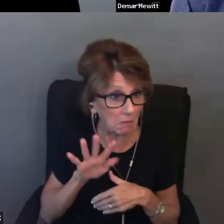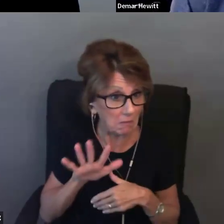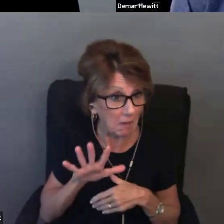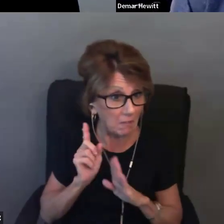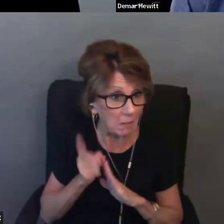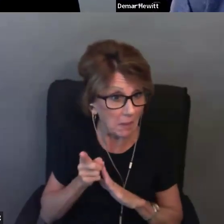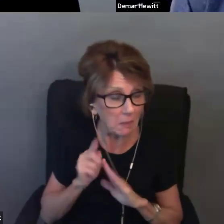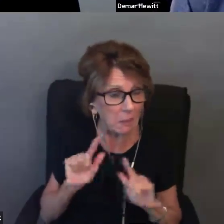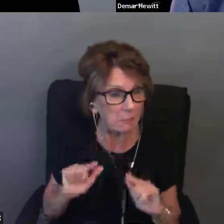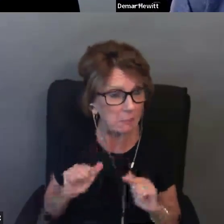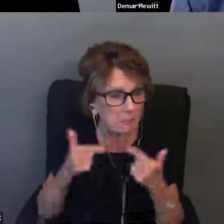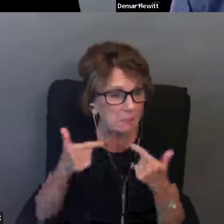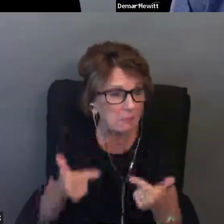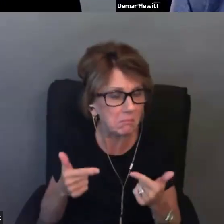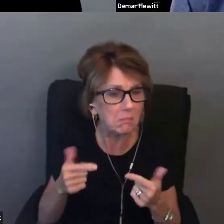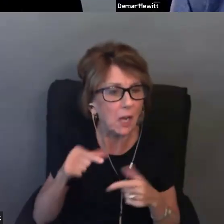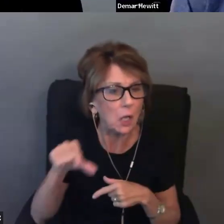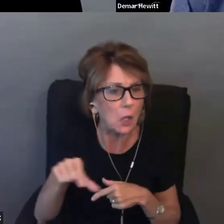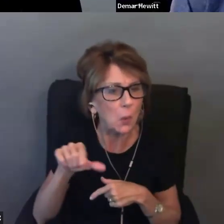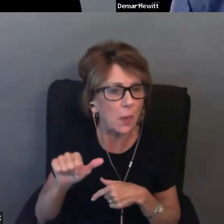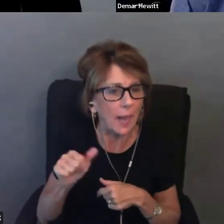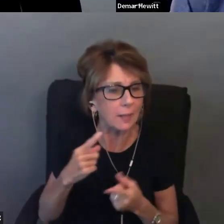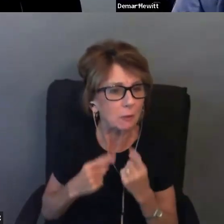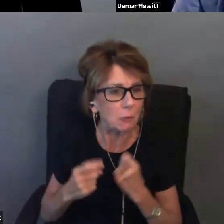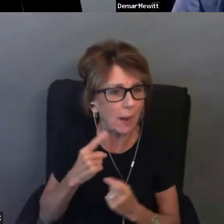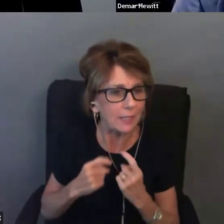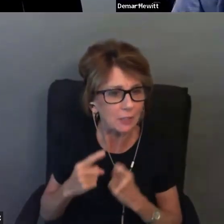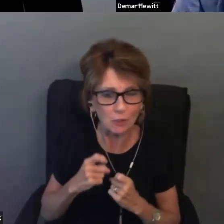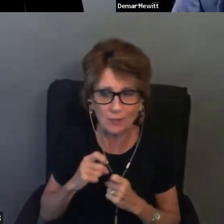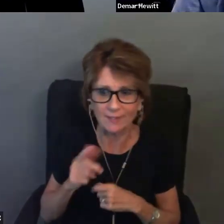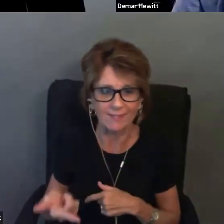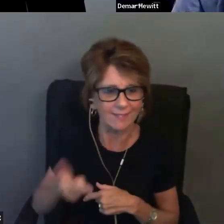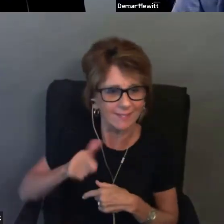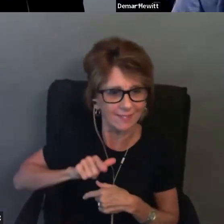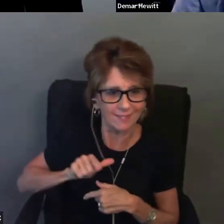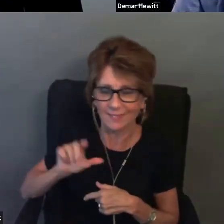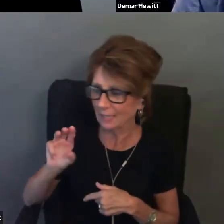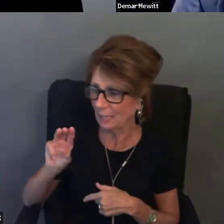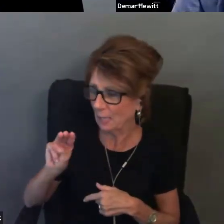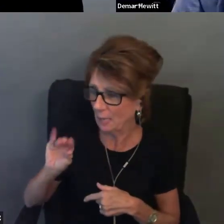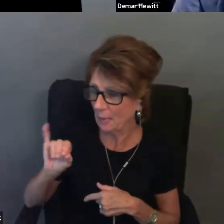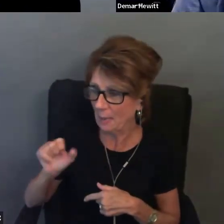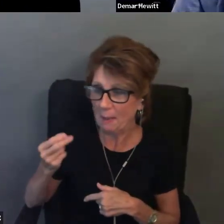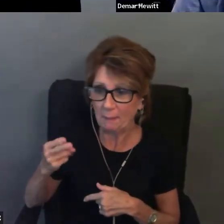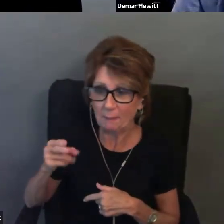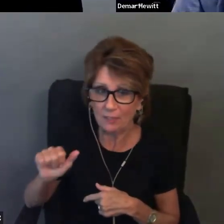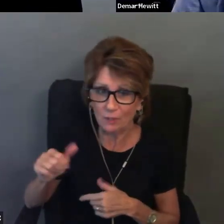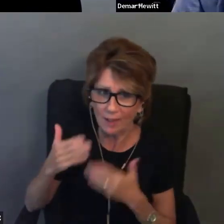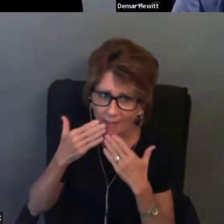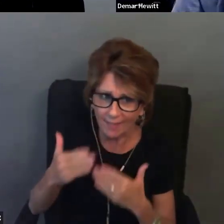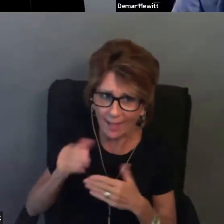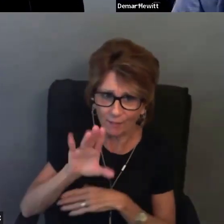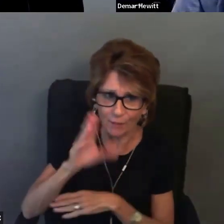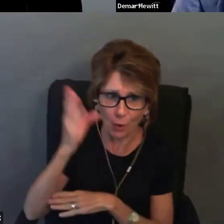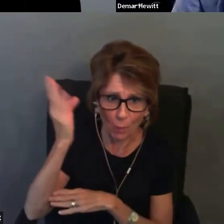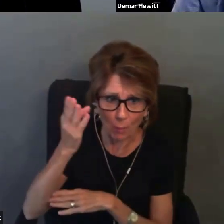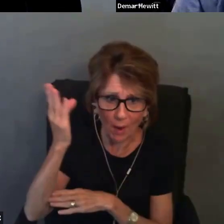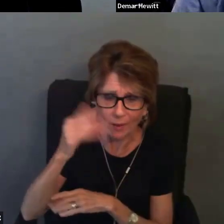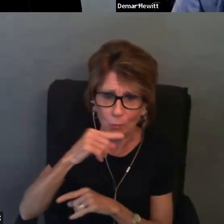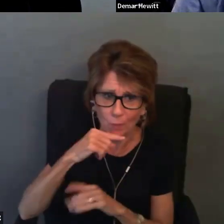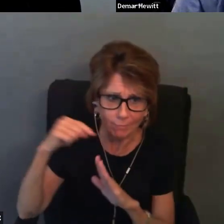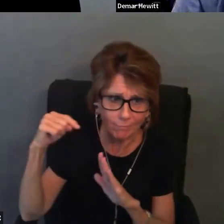into asking the questions. Thank you so much, Demar, for your presentation and for sharing so